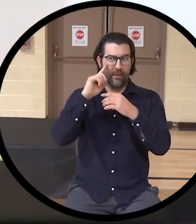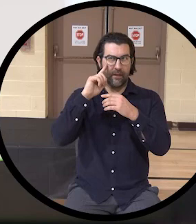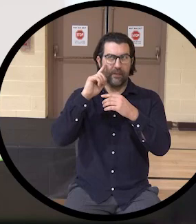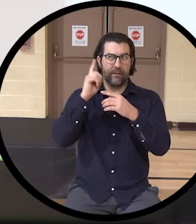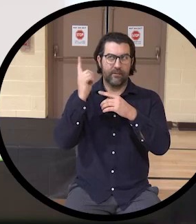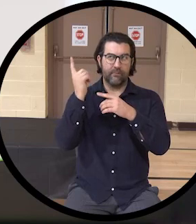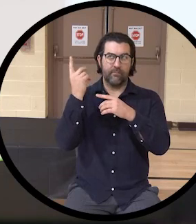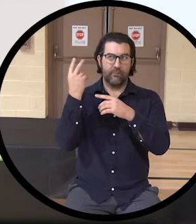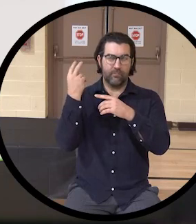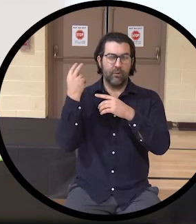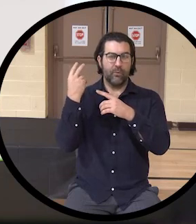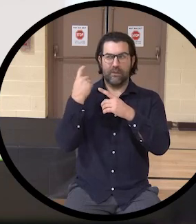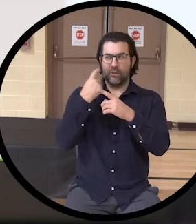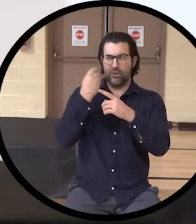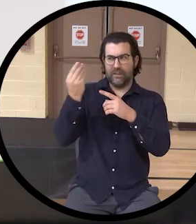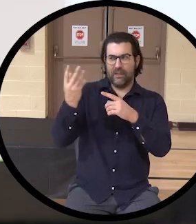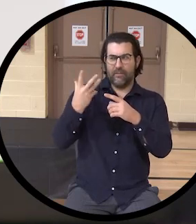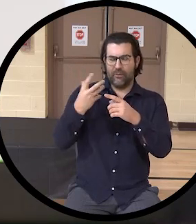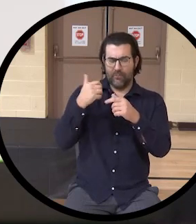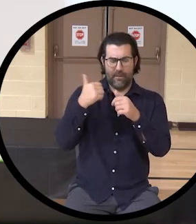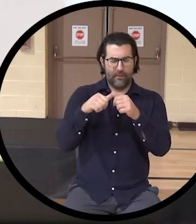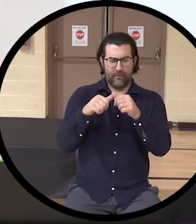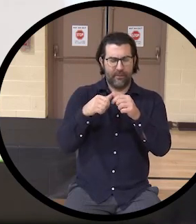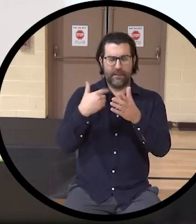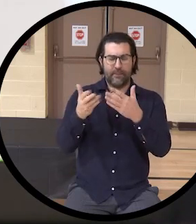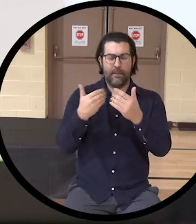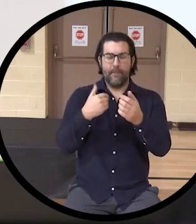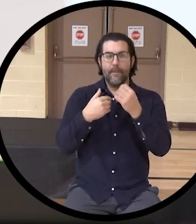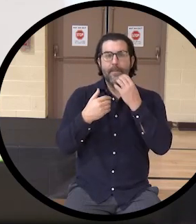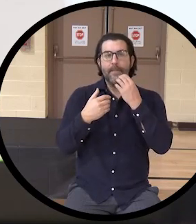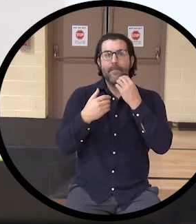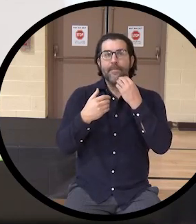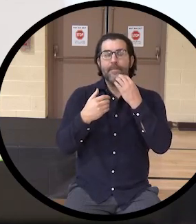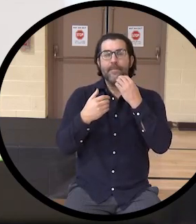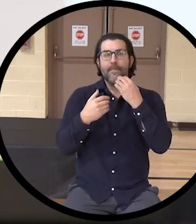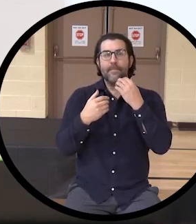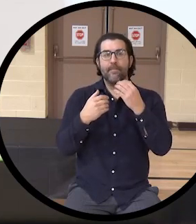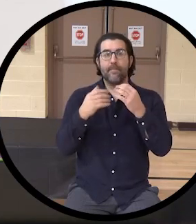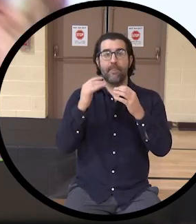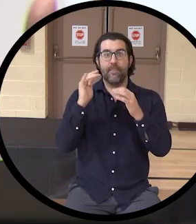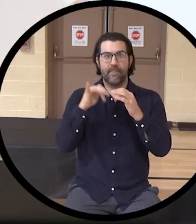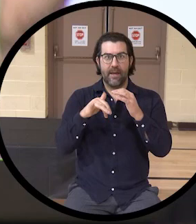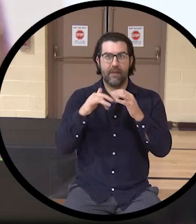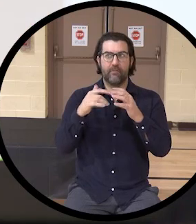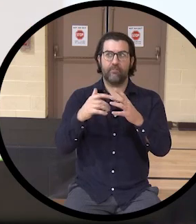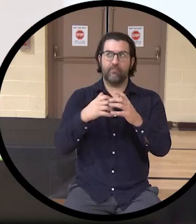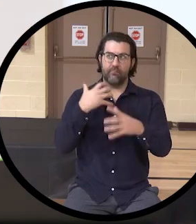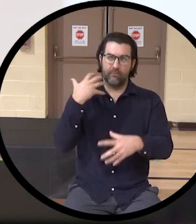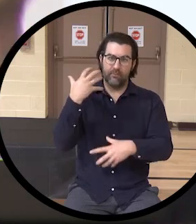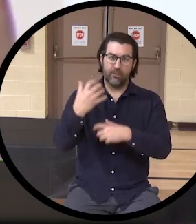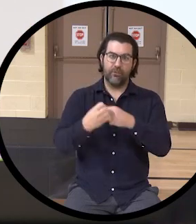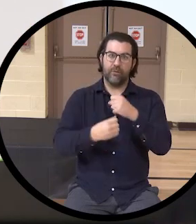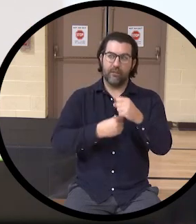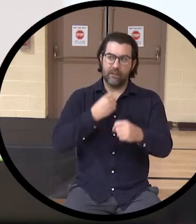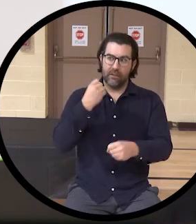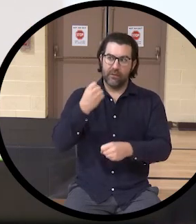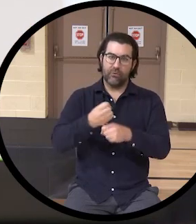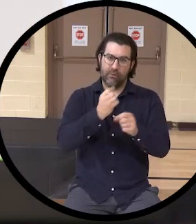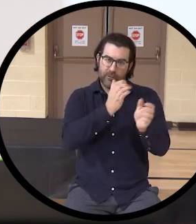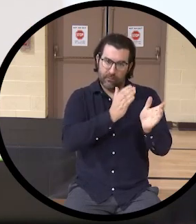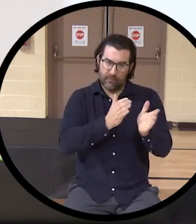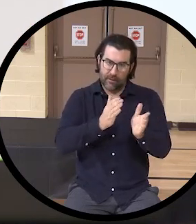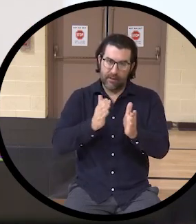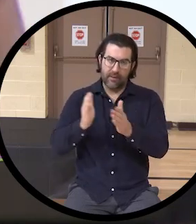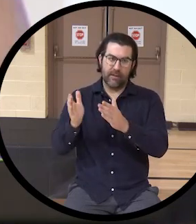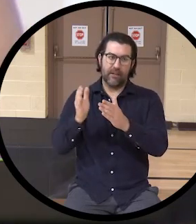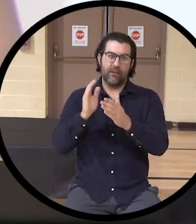my staff just told me, and I'm not sure if I remembered it correctly. But of course, that even had taken years in the planning to make sure that we had